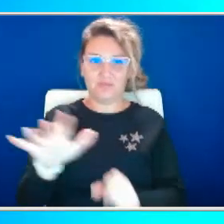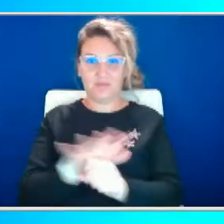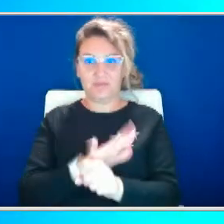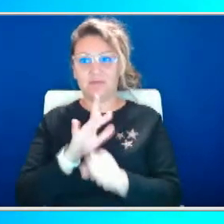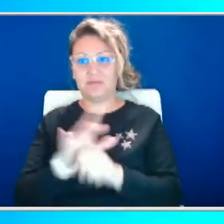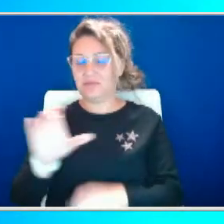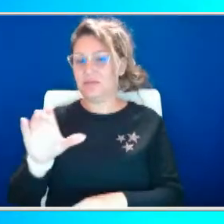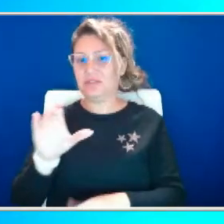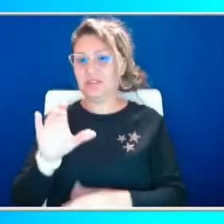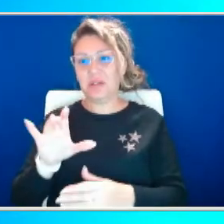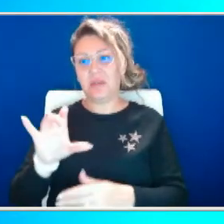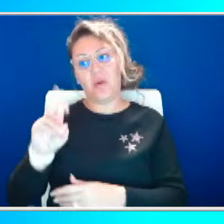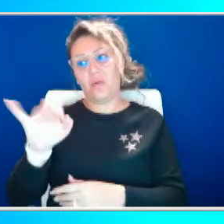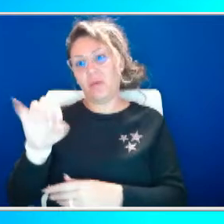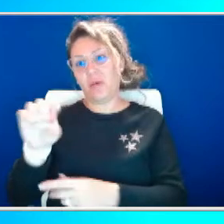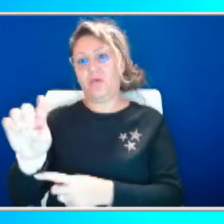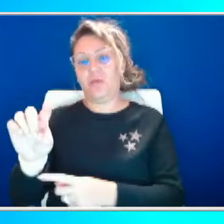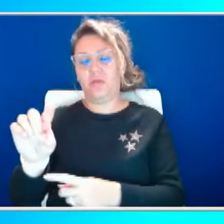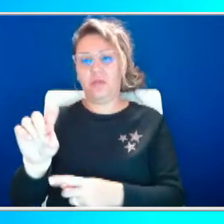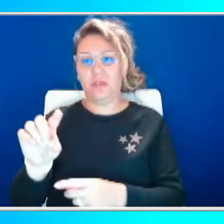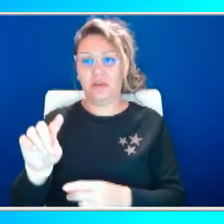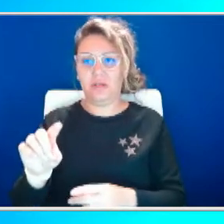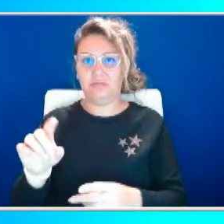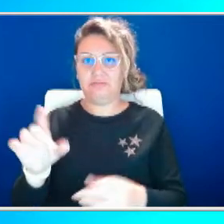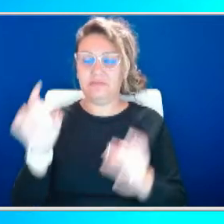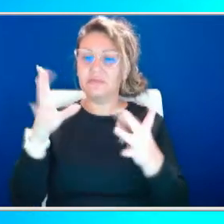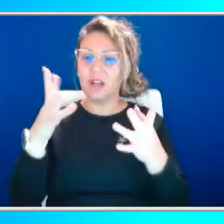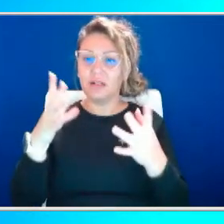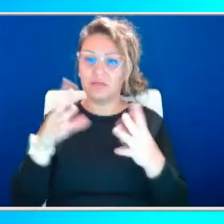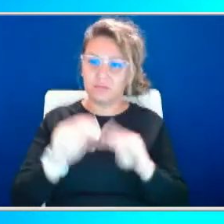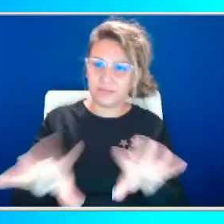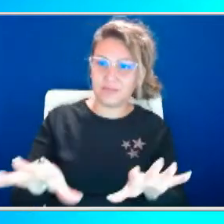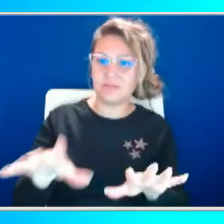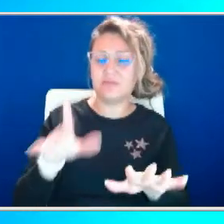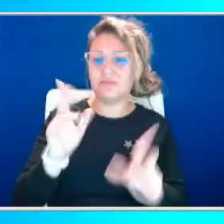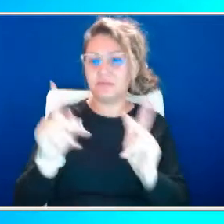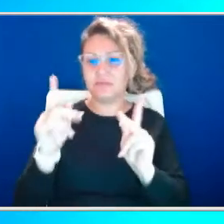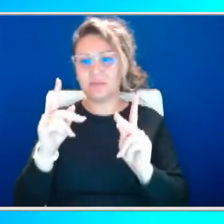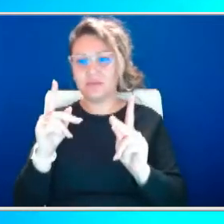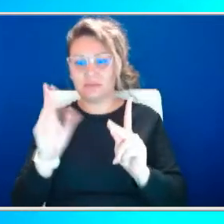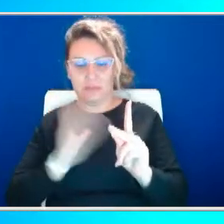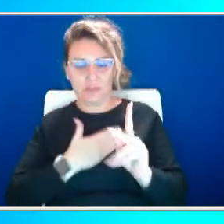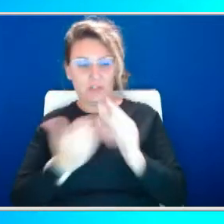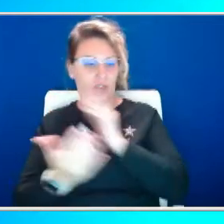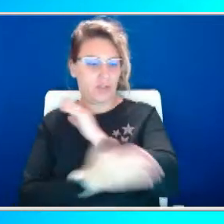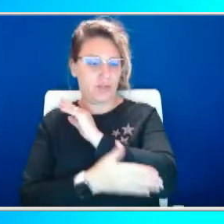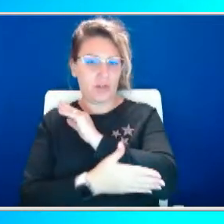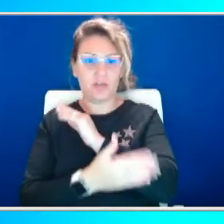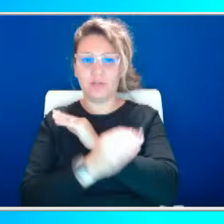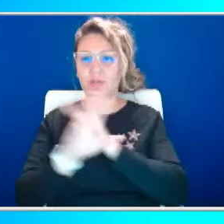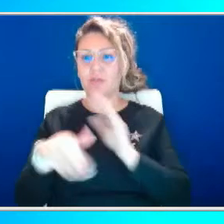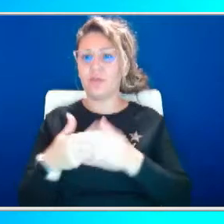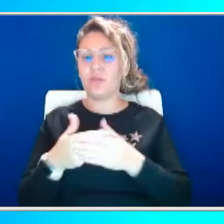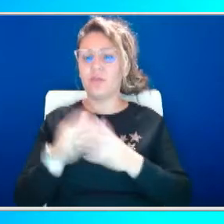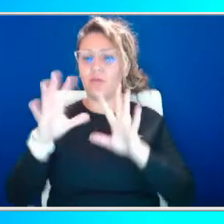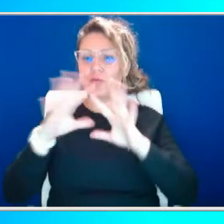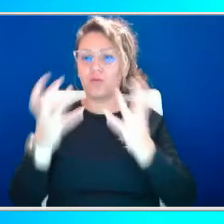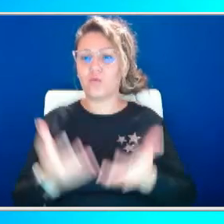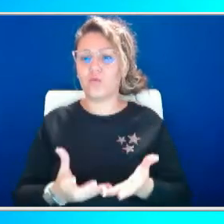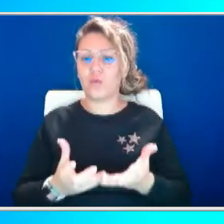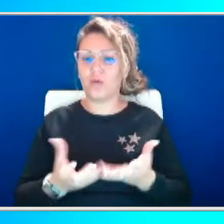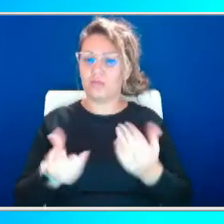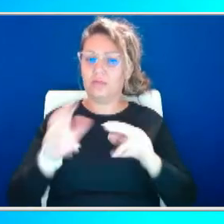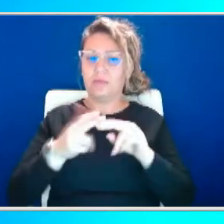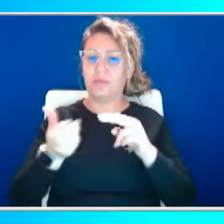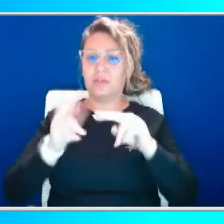has been something that's been essentially a catastrophic thing for, our country and even across the world now. We're seeing, the rising levels